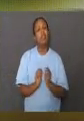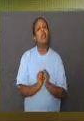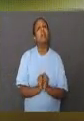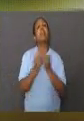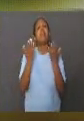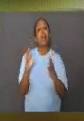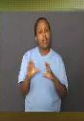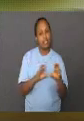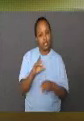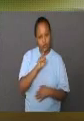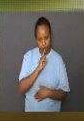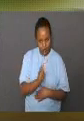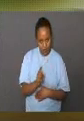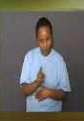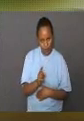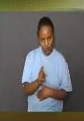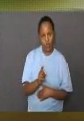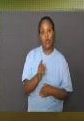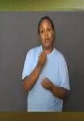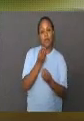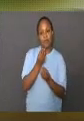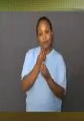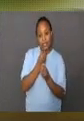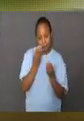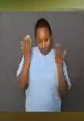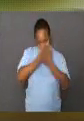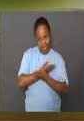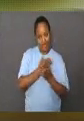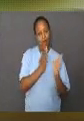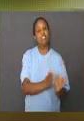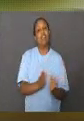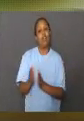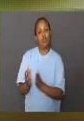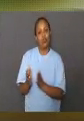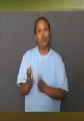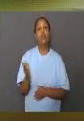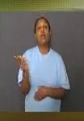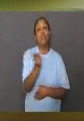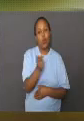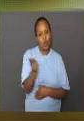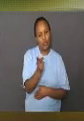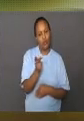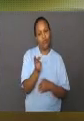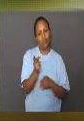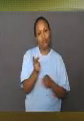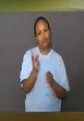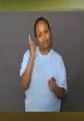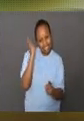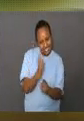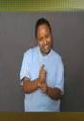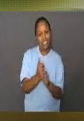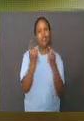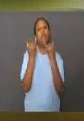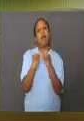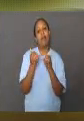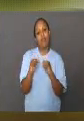the responsibility for preparing the evening meal be fairly distributed between